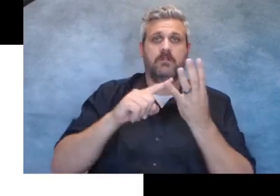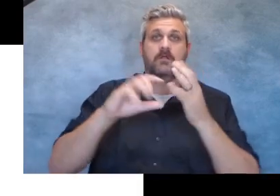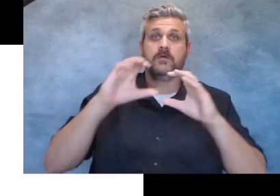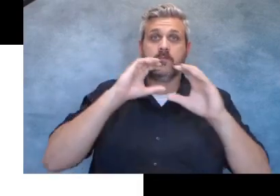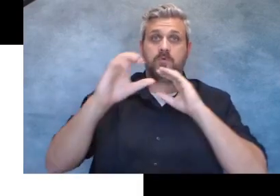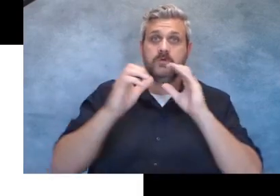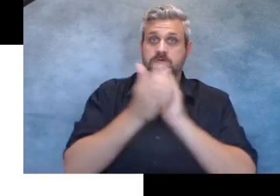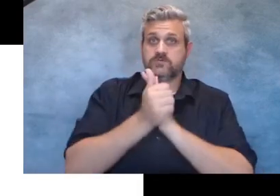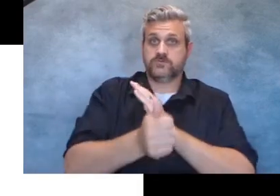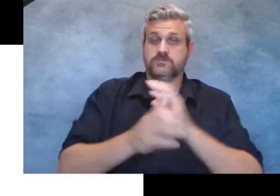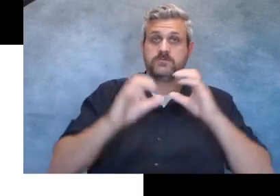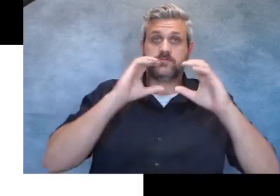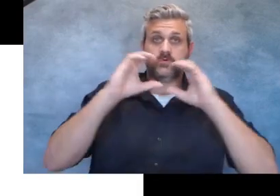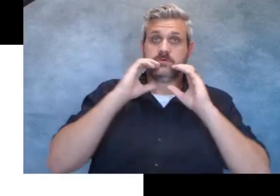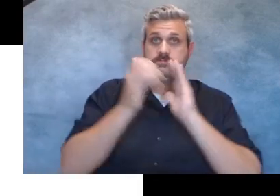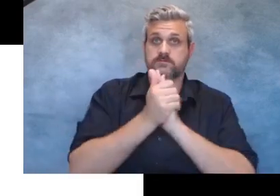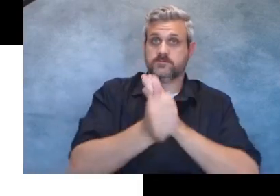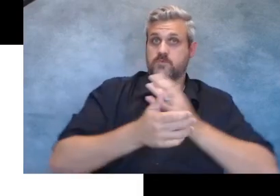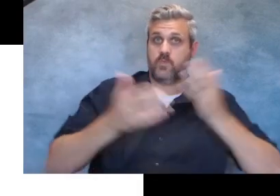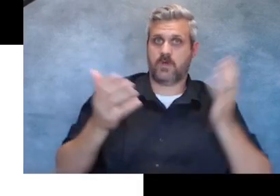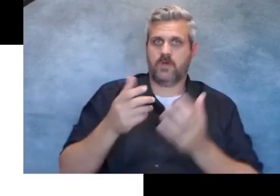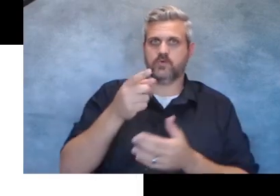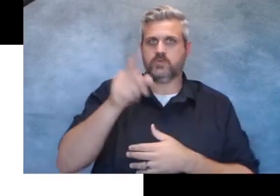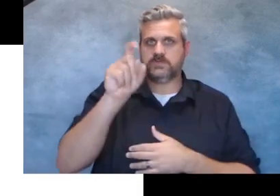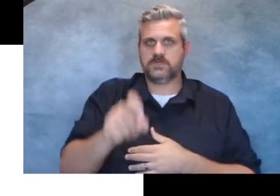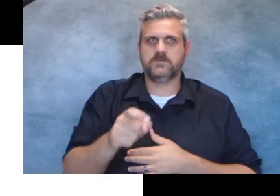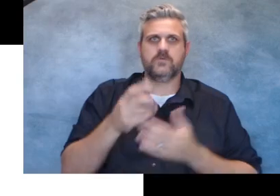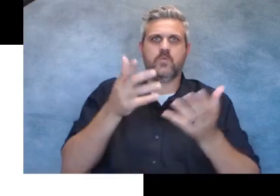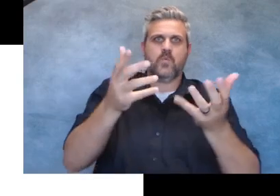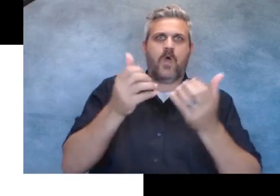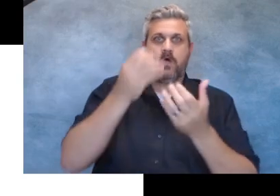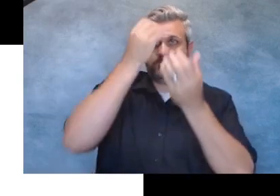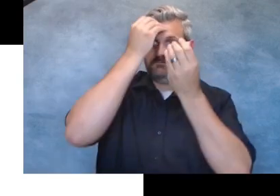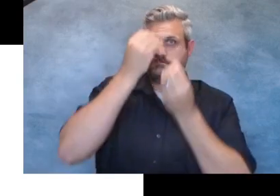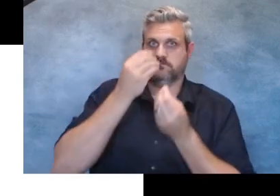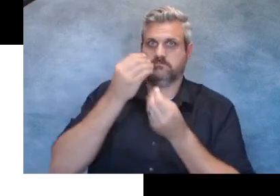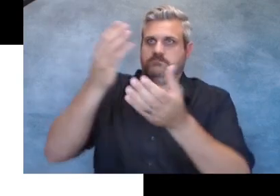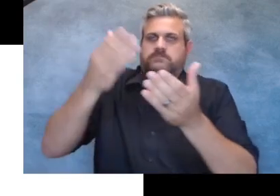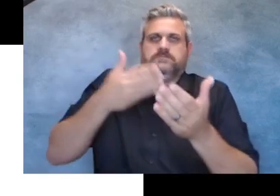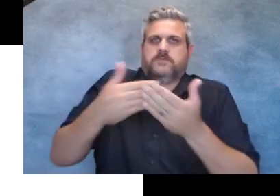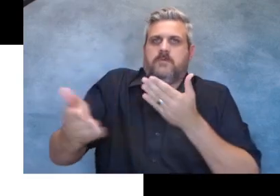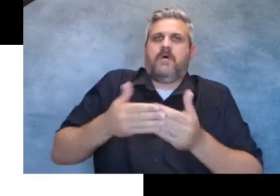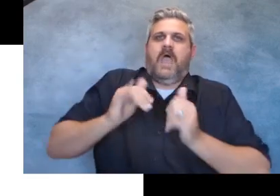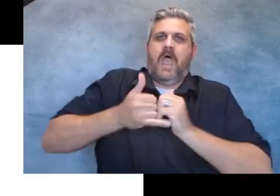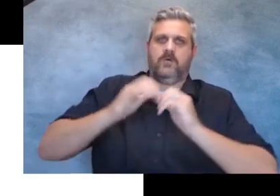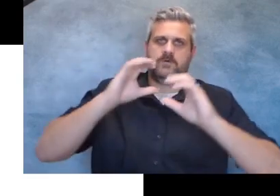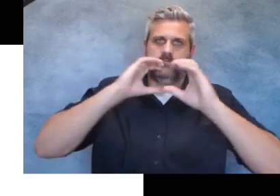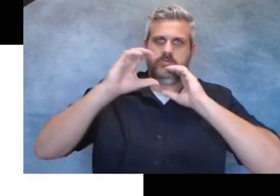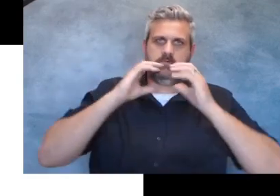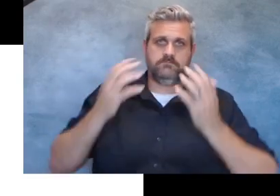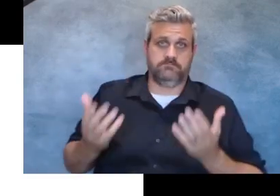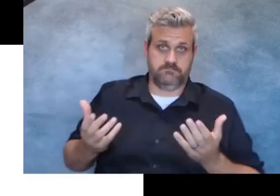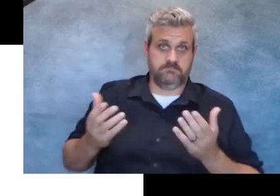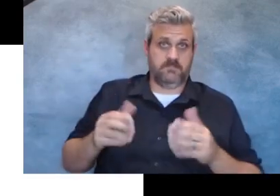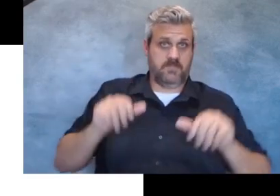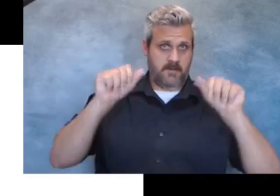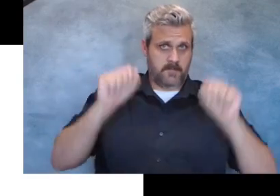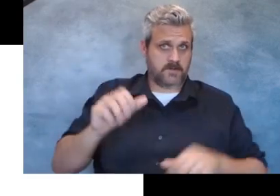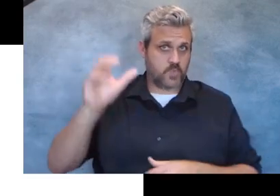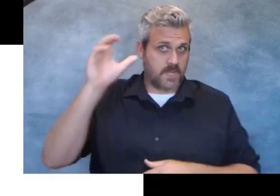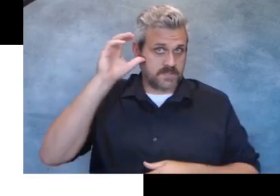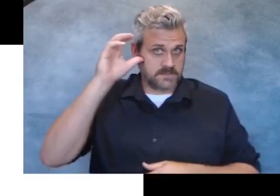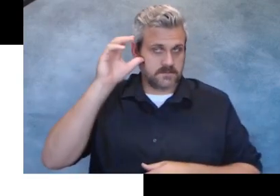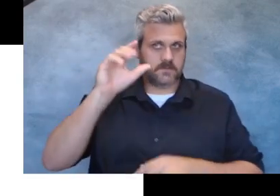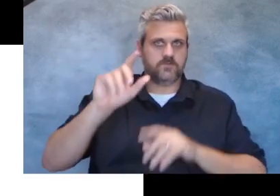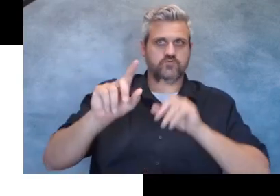being able to make your needs and wants known through whatever form of communication you use. The ability to listen